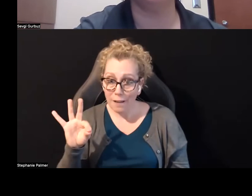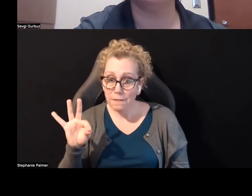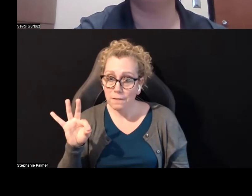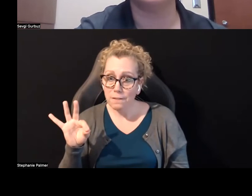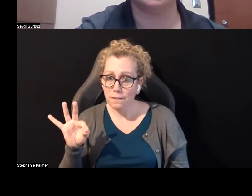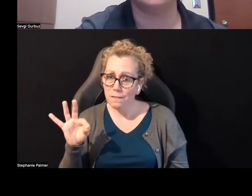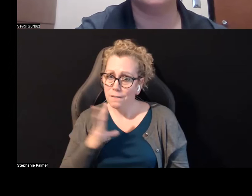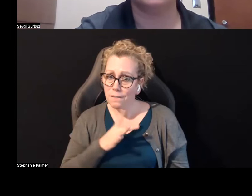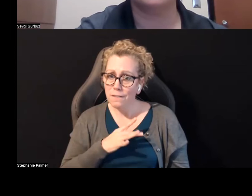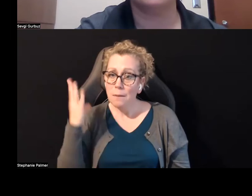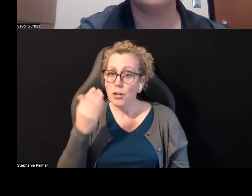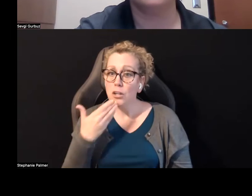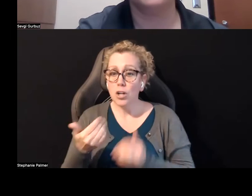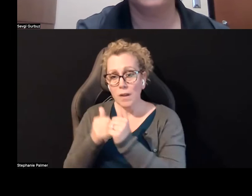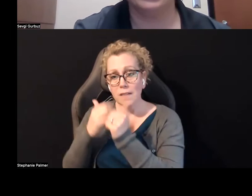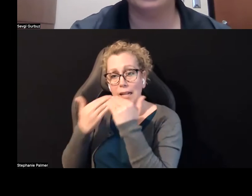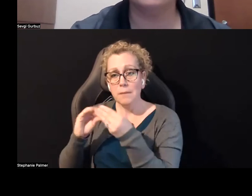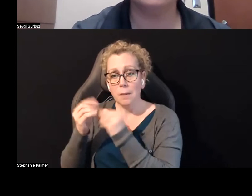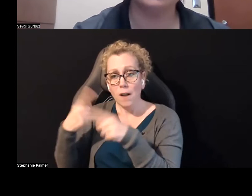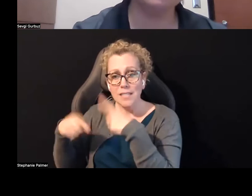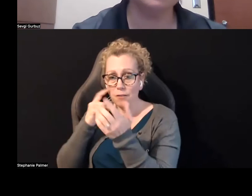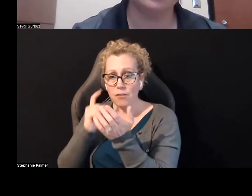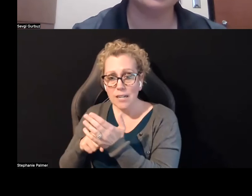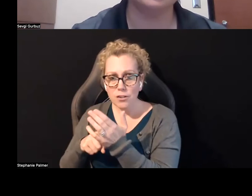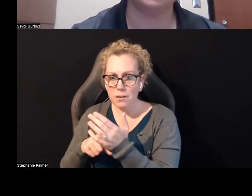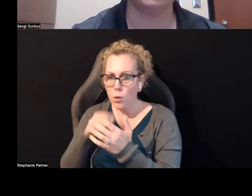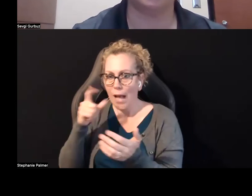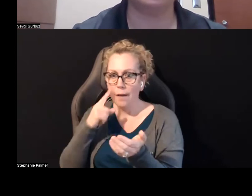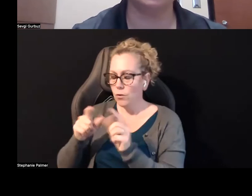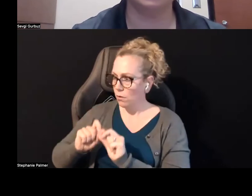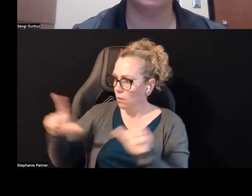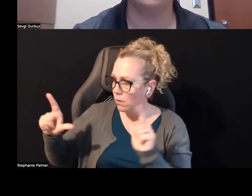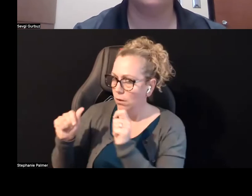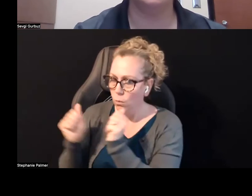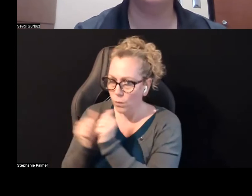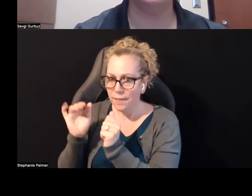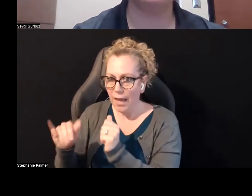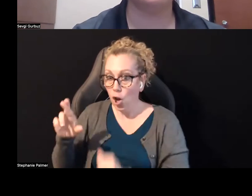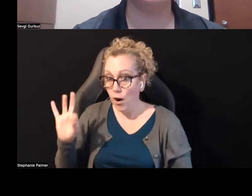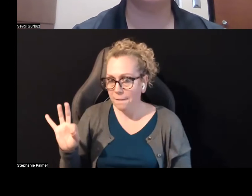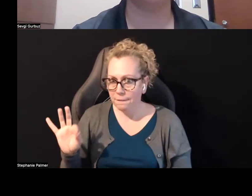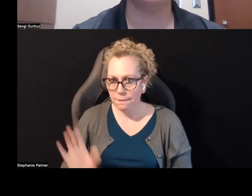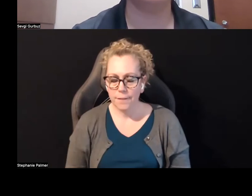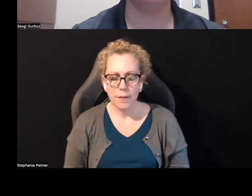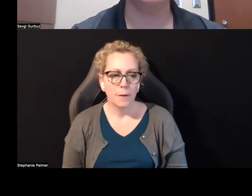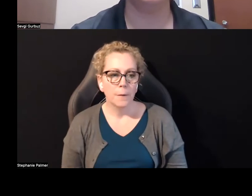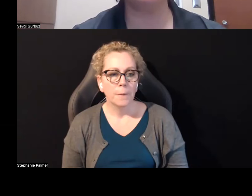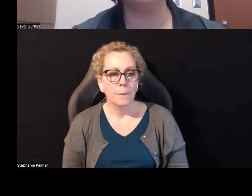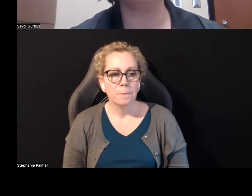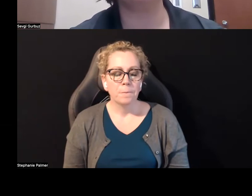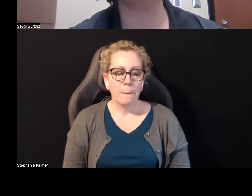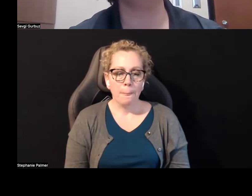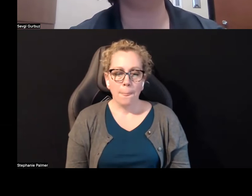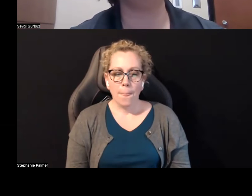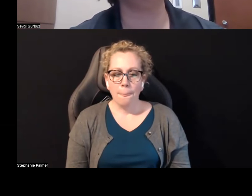for a limited number of signs. And that's really where I think there's the opportunity when you think about this, not just